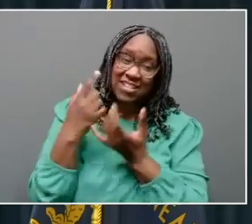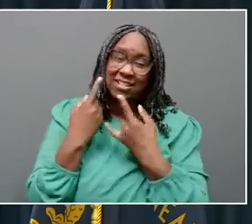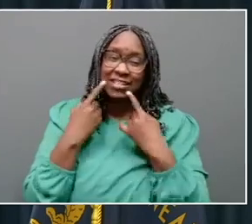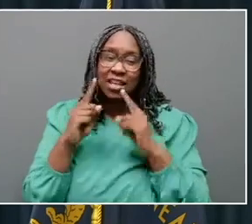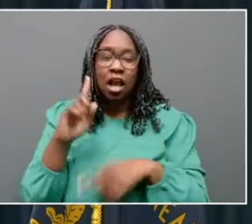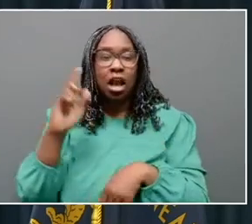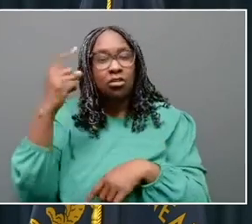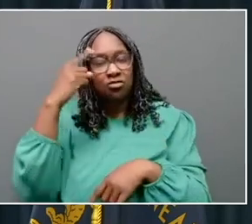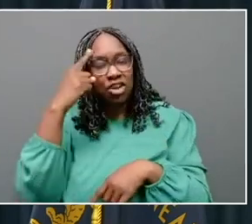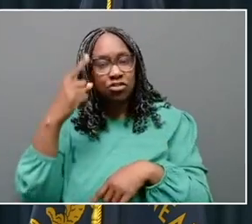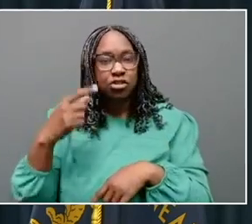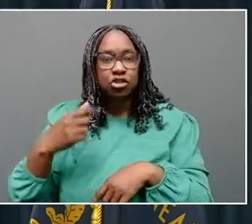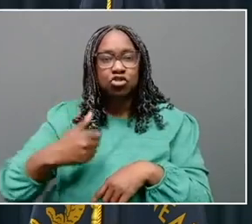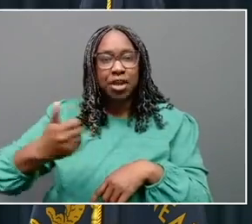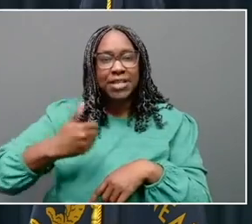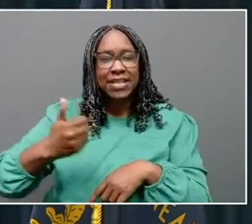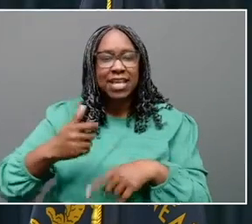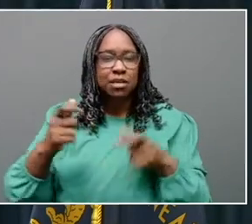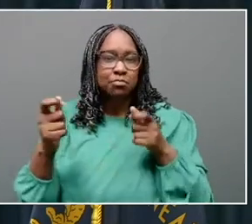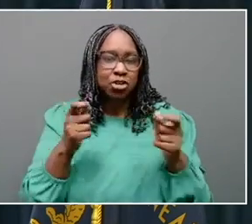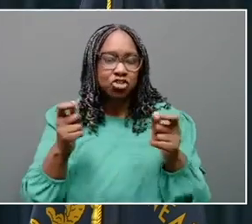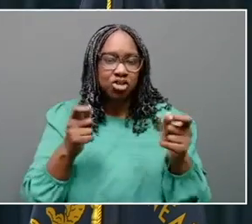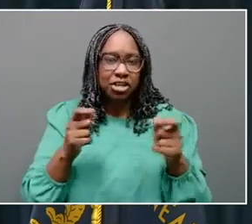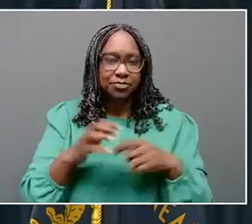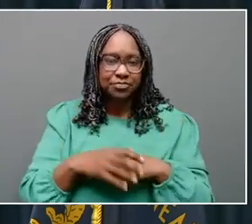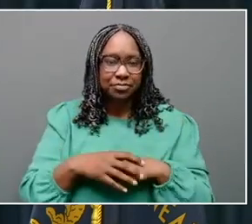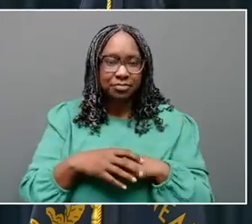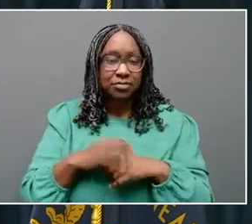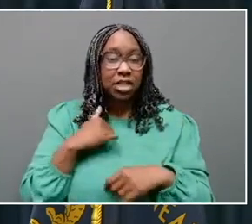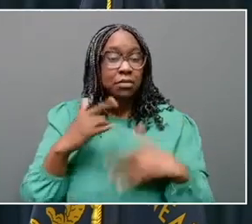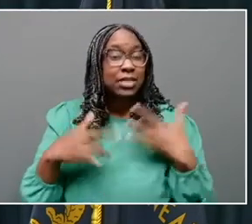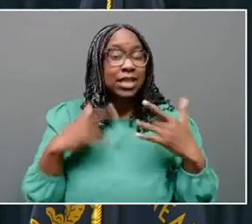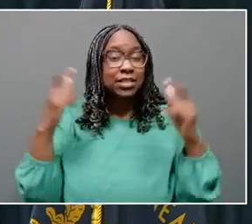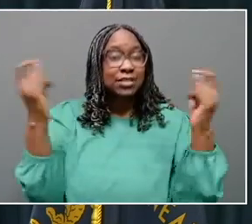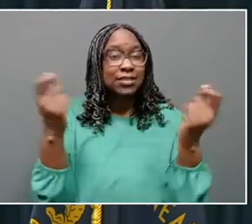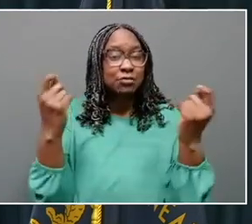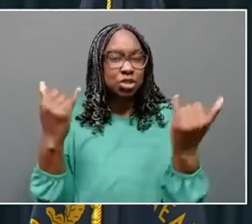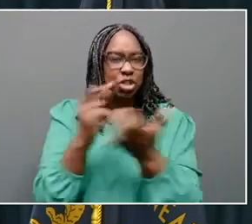Transit Administration grant funding. I'm excited to celebrate this week's announcement of